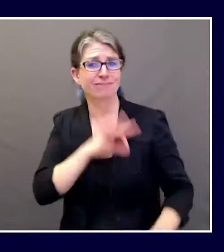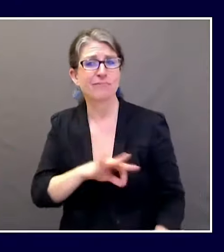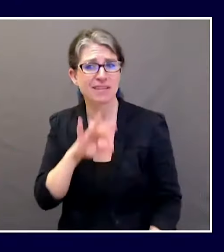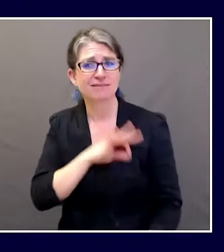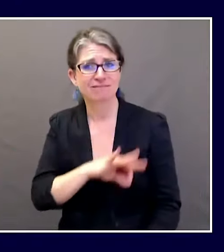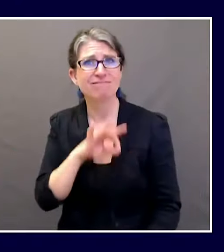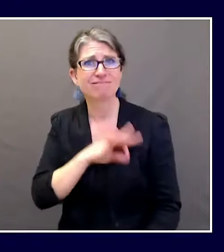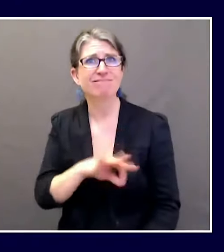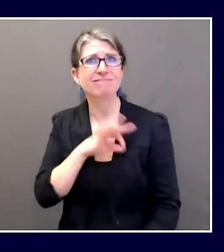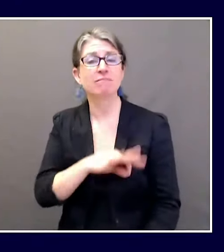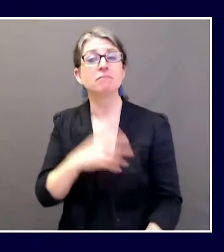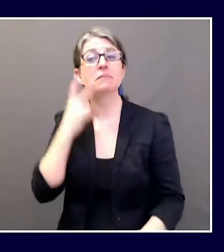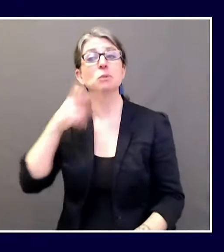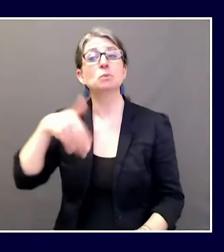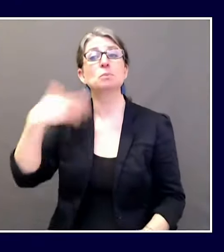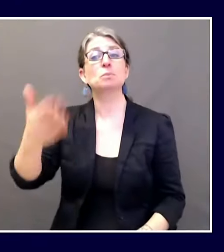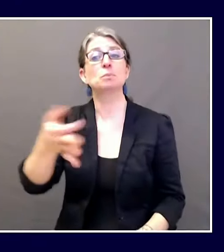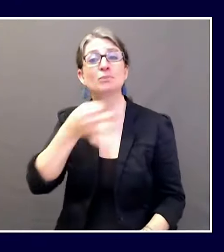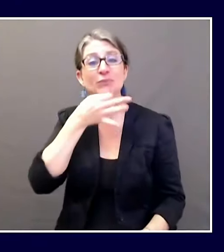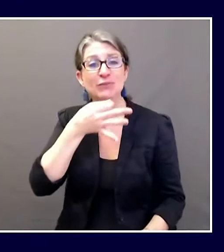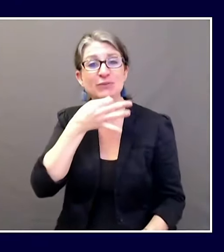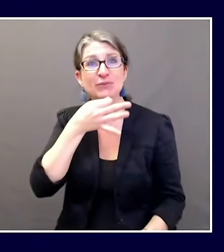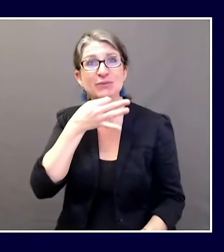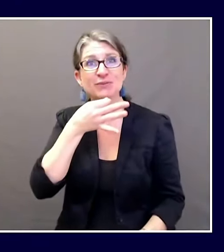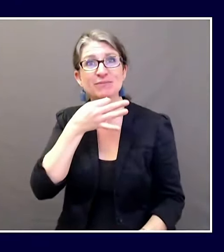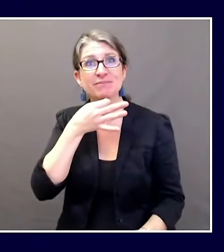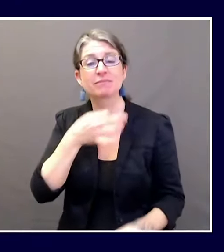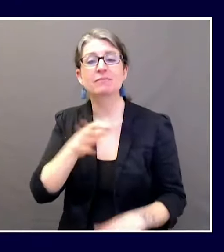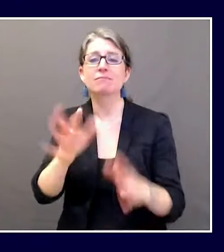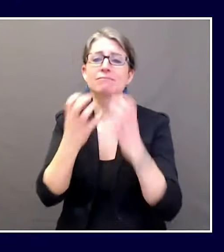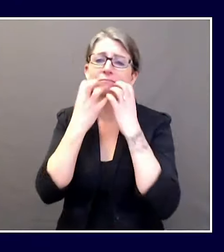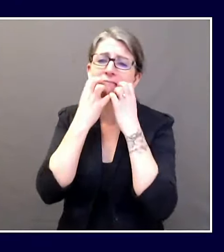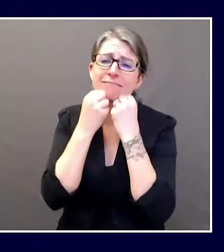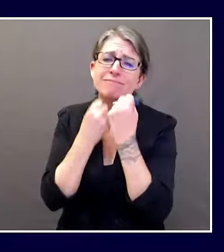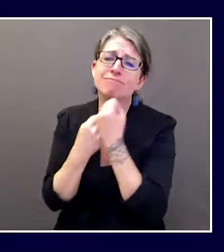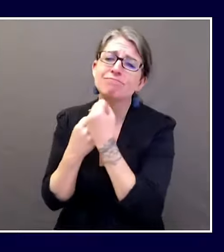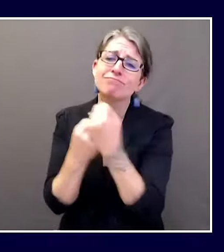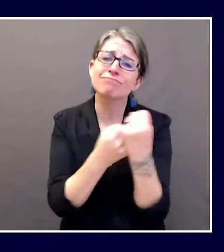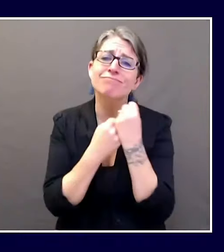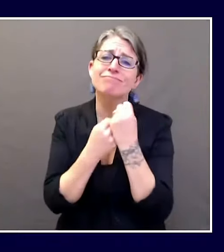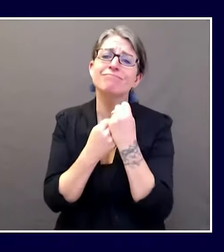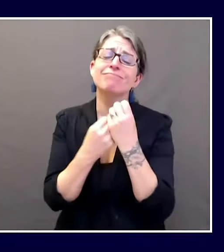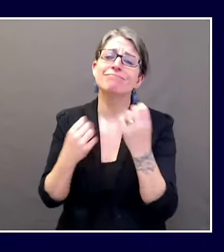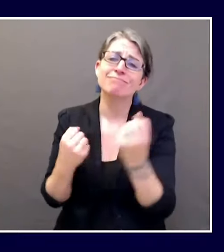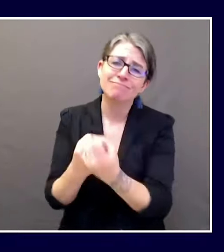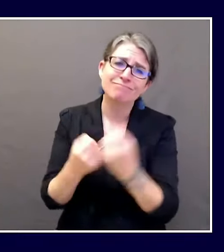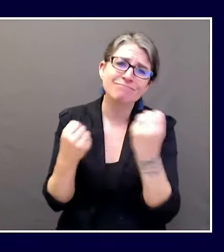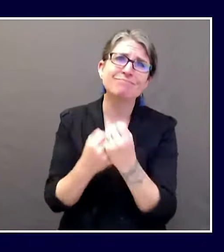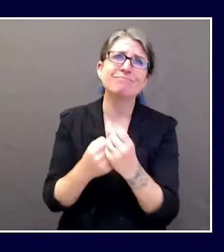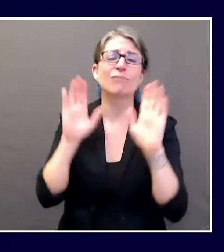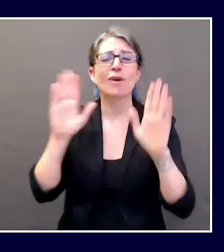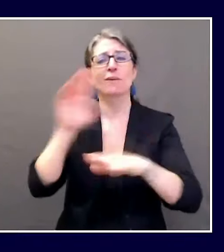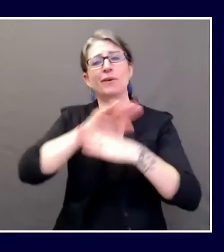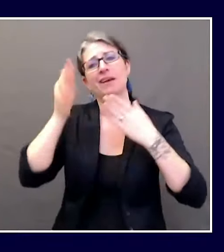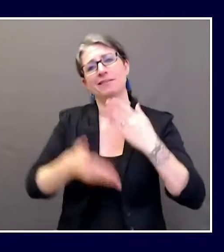soon. But in the meantime, please, as always, be kind and take care of one another. Have a great afternoon.